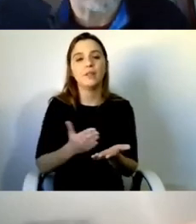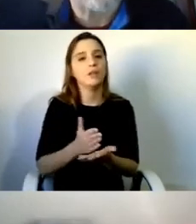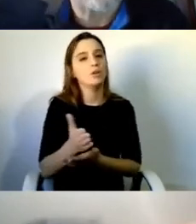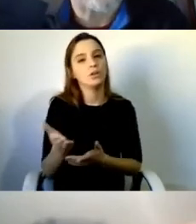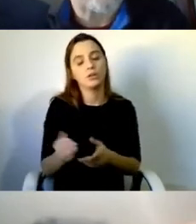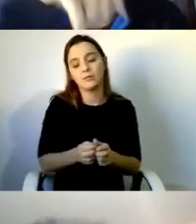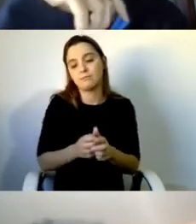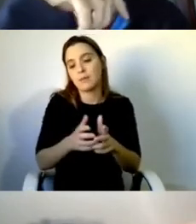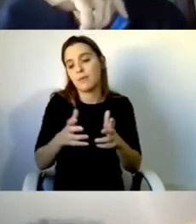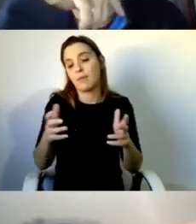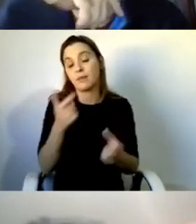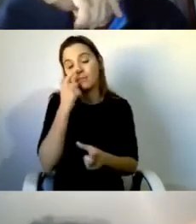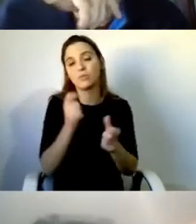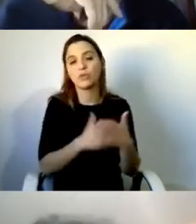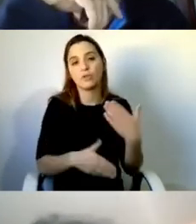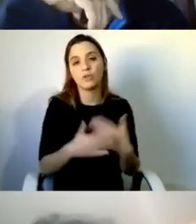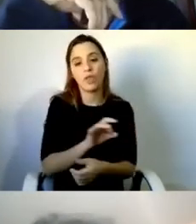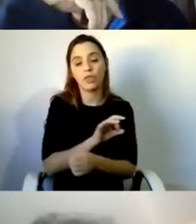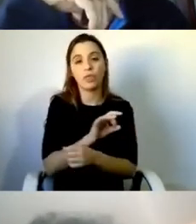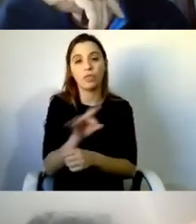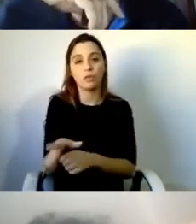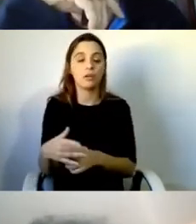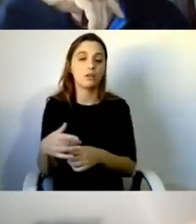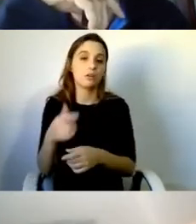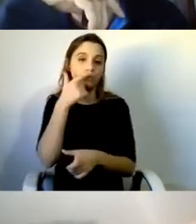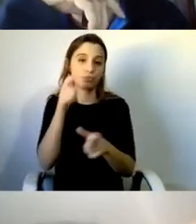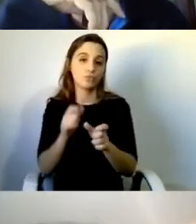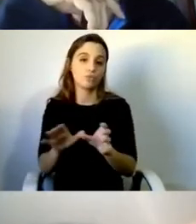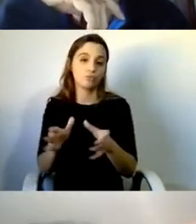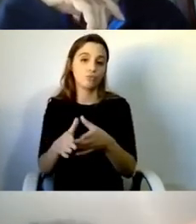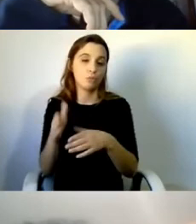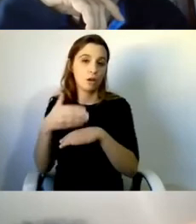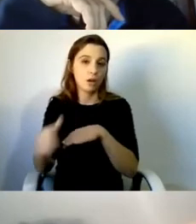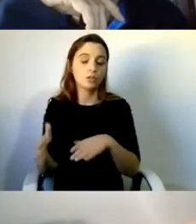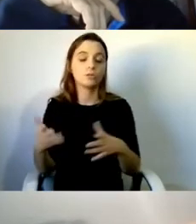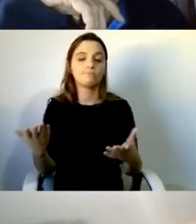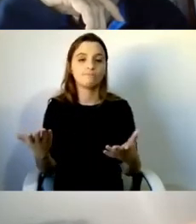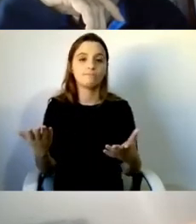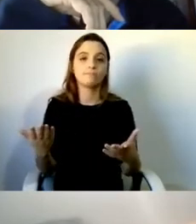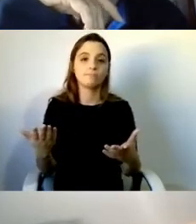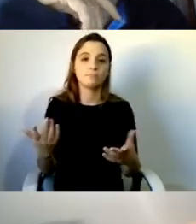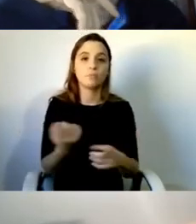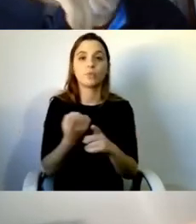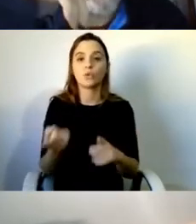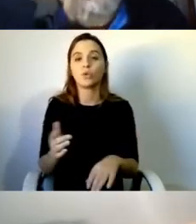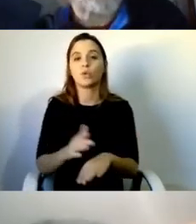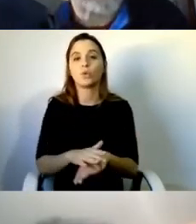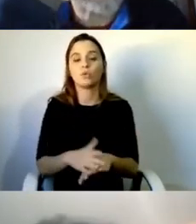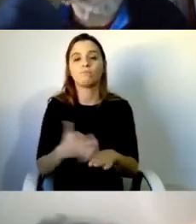other population, which is a result of education gaps and public attitudes, unfortunately.